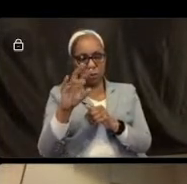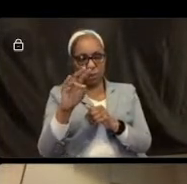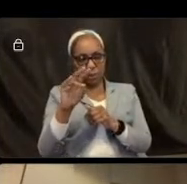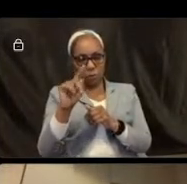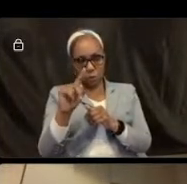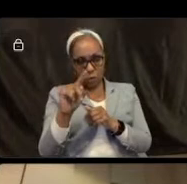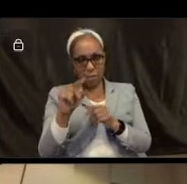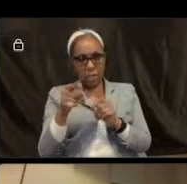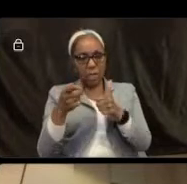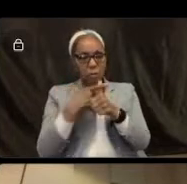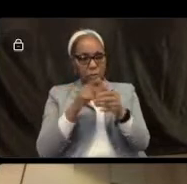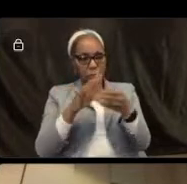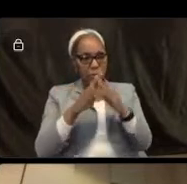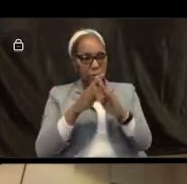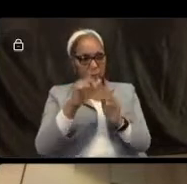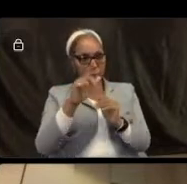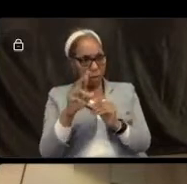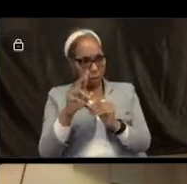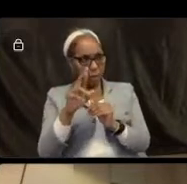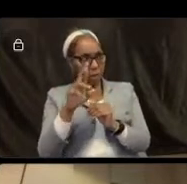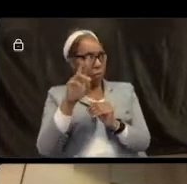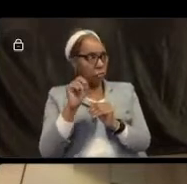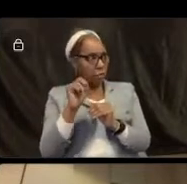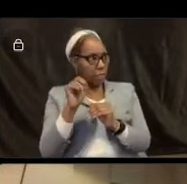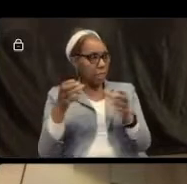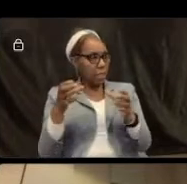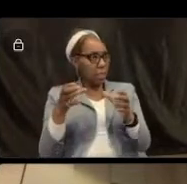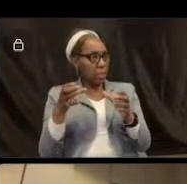Rock, lot recombination replat.